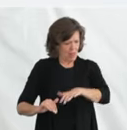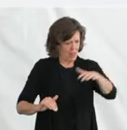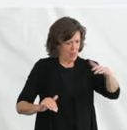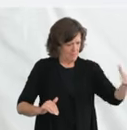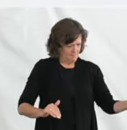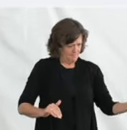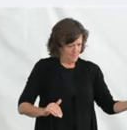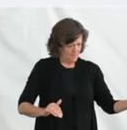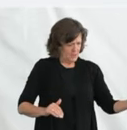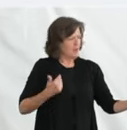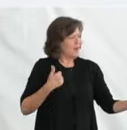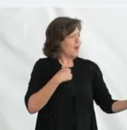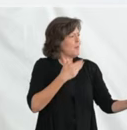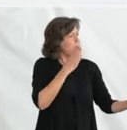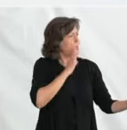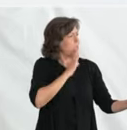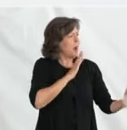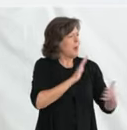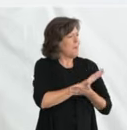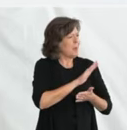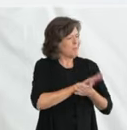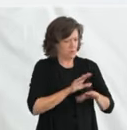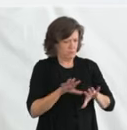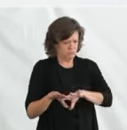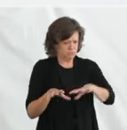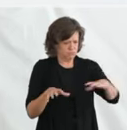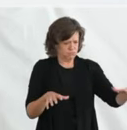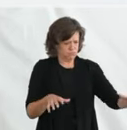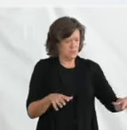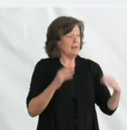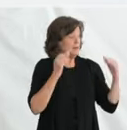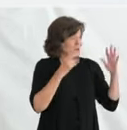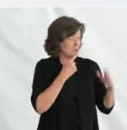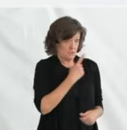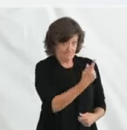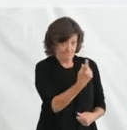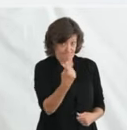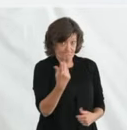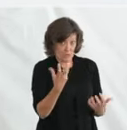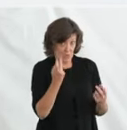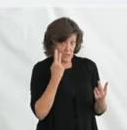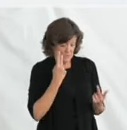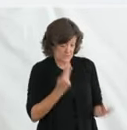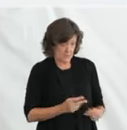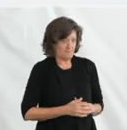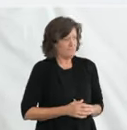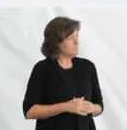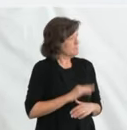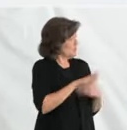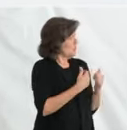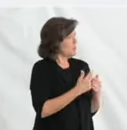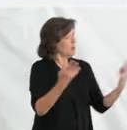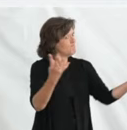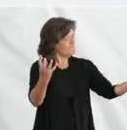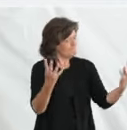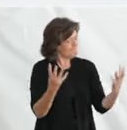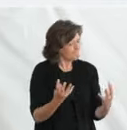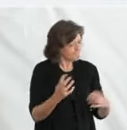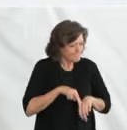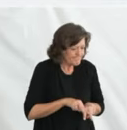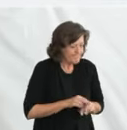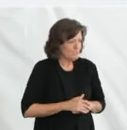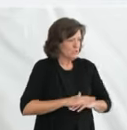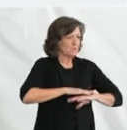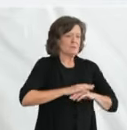brown butcher paper. And Mrs. Baird said, come here, I want you guys to see something. And we got up and we gathered around that cart. And she said, you guys